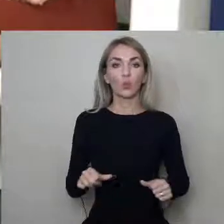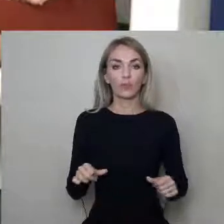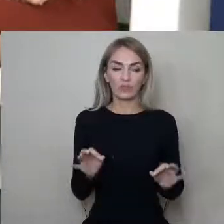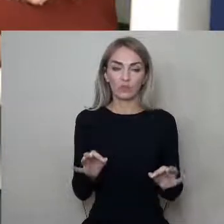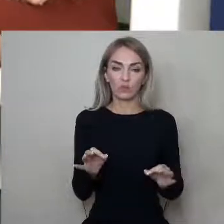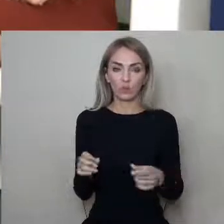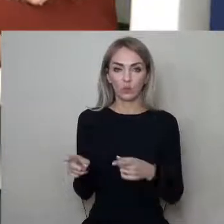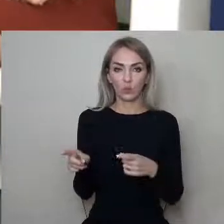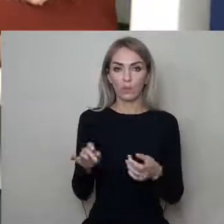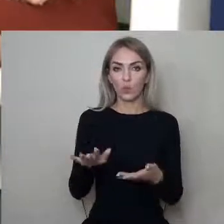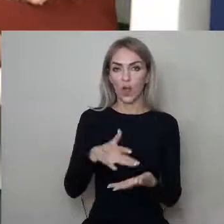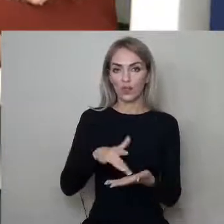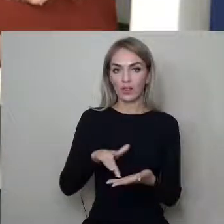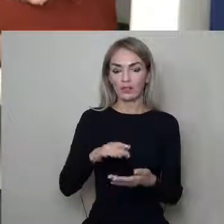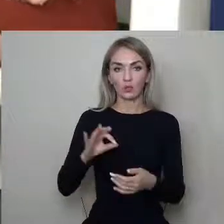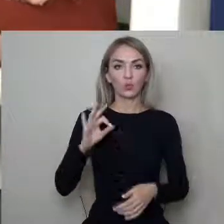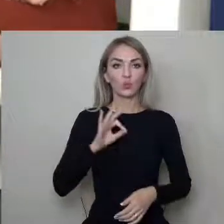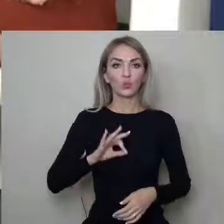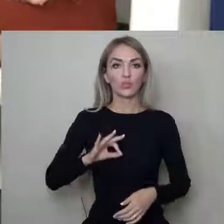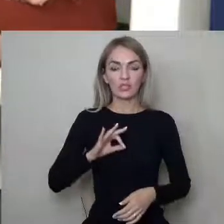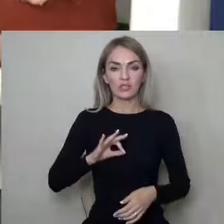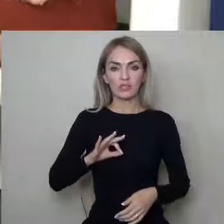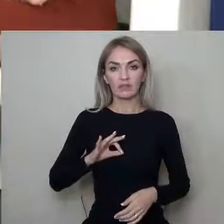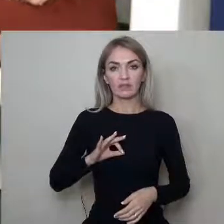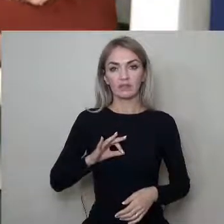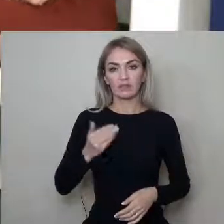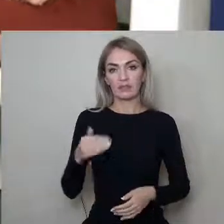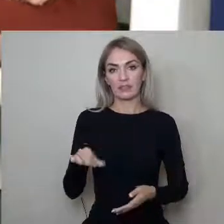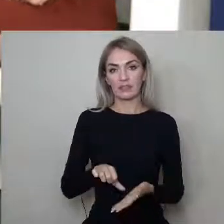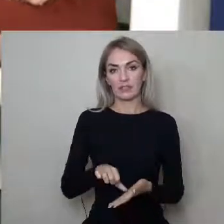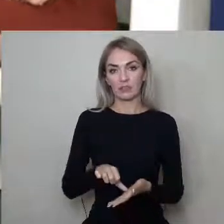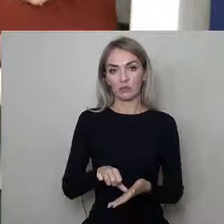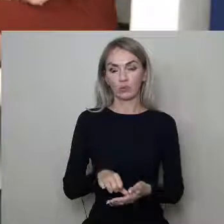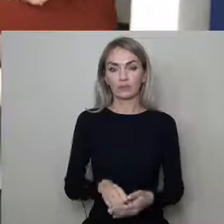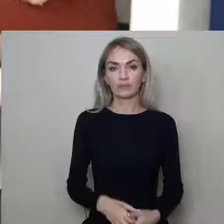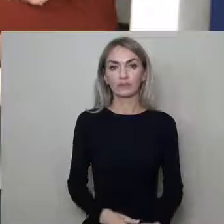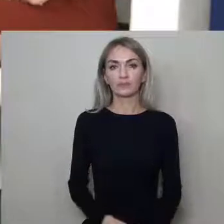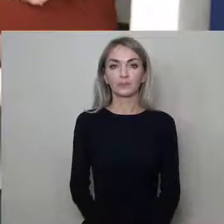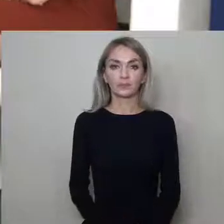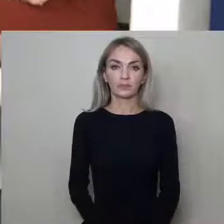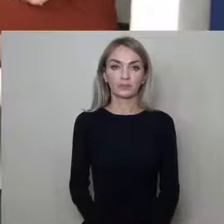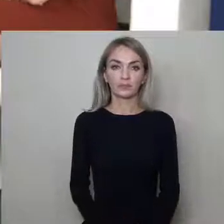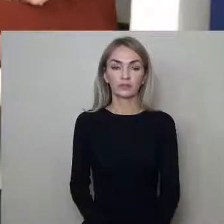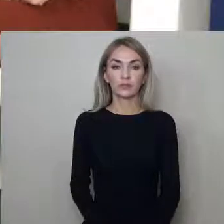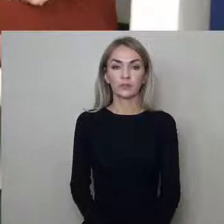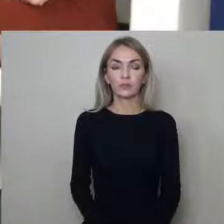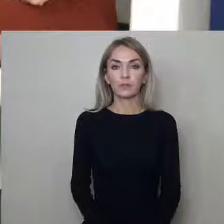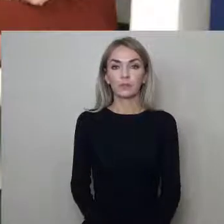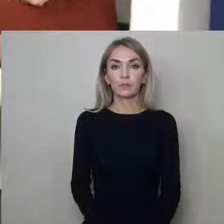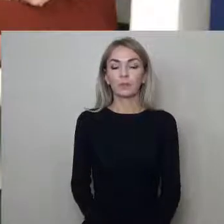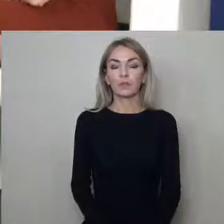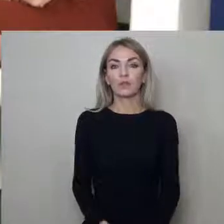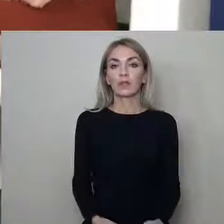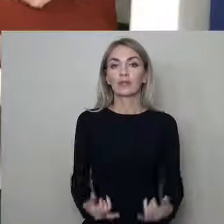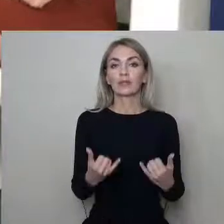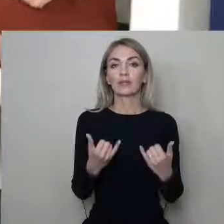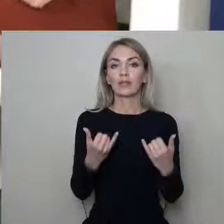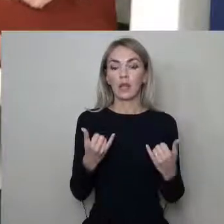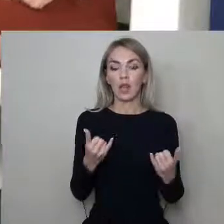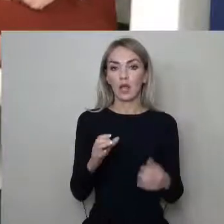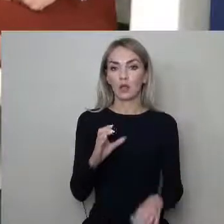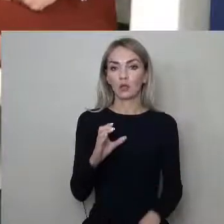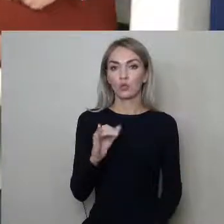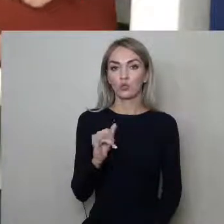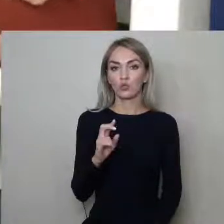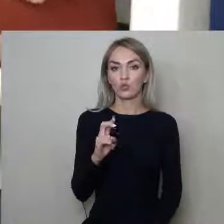TECs naturally hire accountants and lawyers that later can represent their interests in courts, because